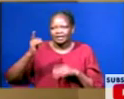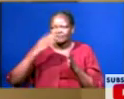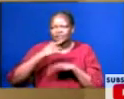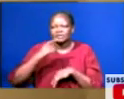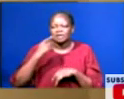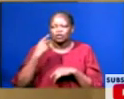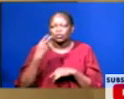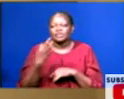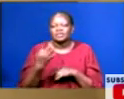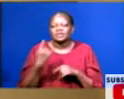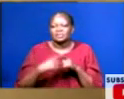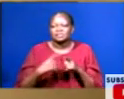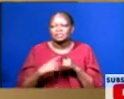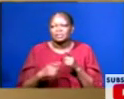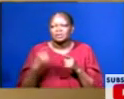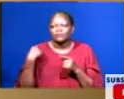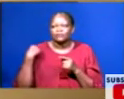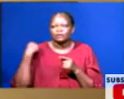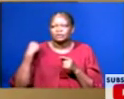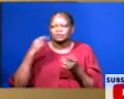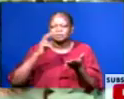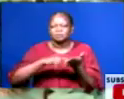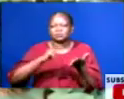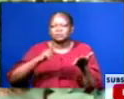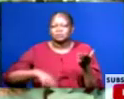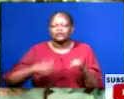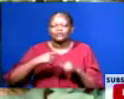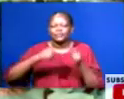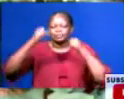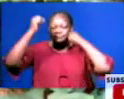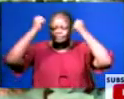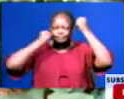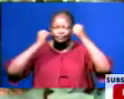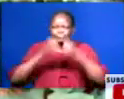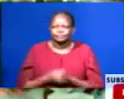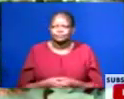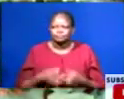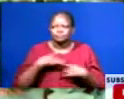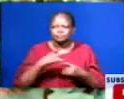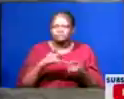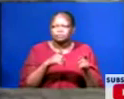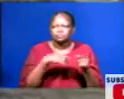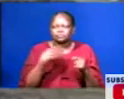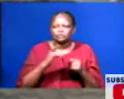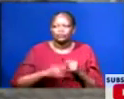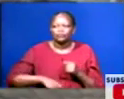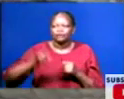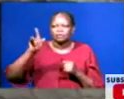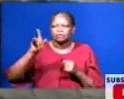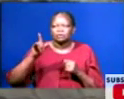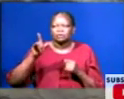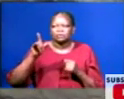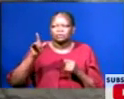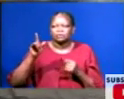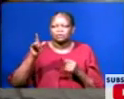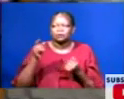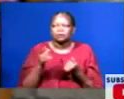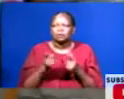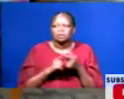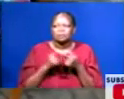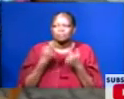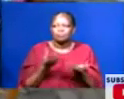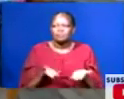23 years, he voluntarily resigned from the military. My interest was always to fly transport. Now here I am